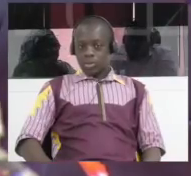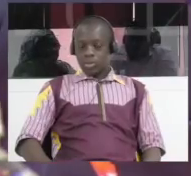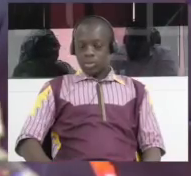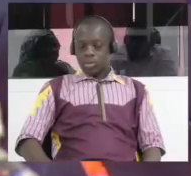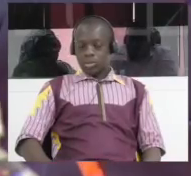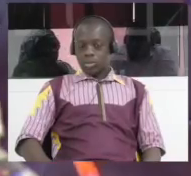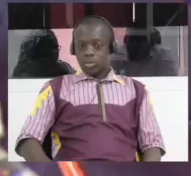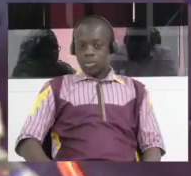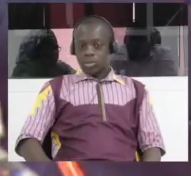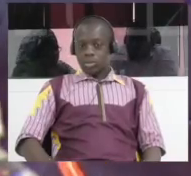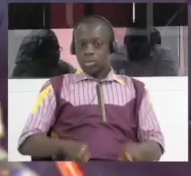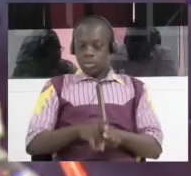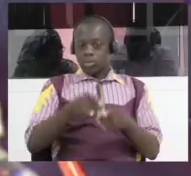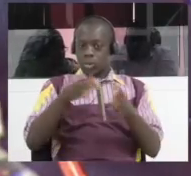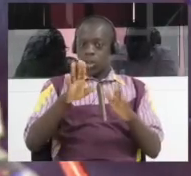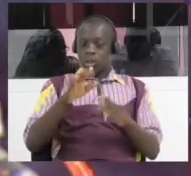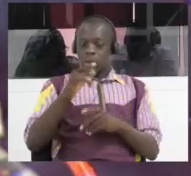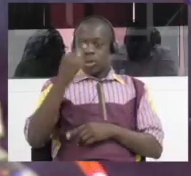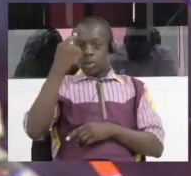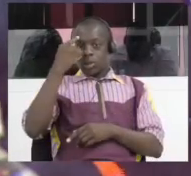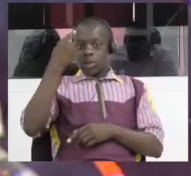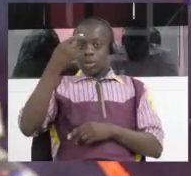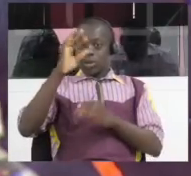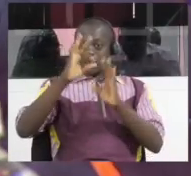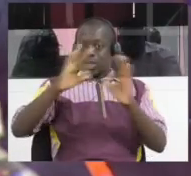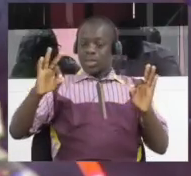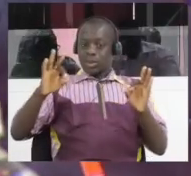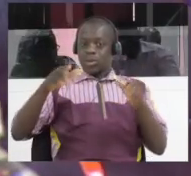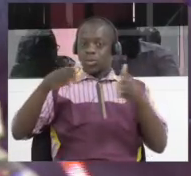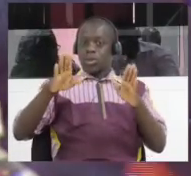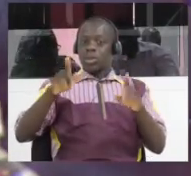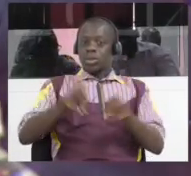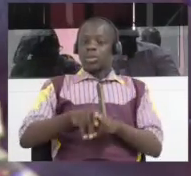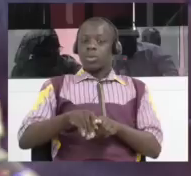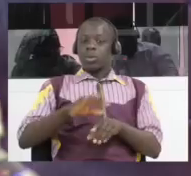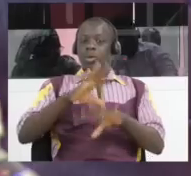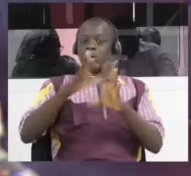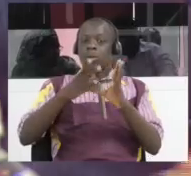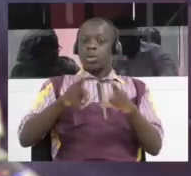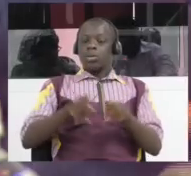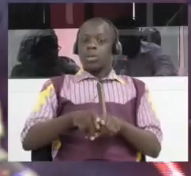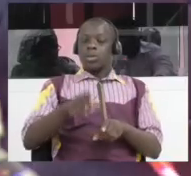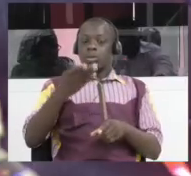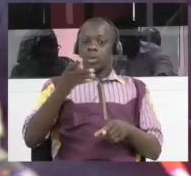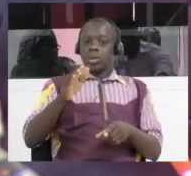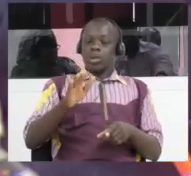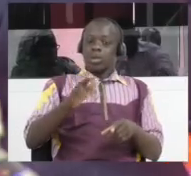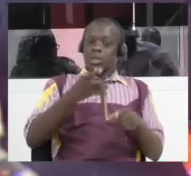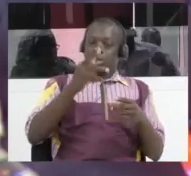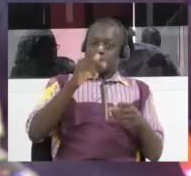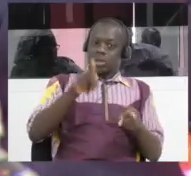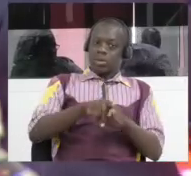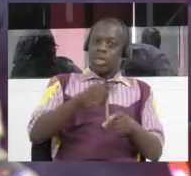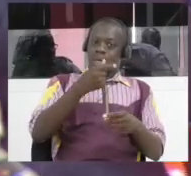In a sense, that is a nice way of saying, he said, hands off, we Nigerians, you Gambian